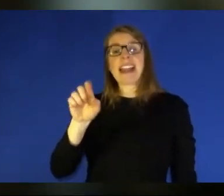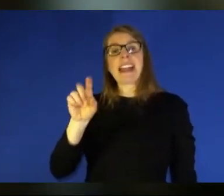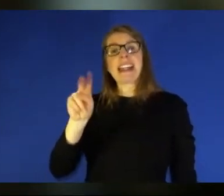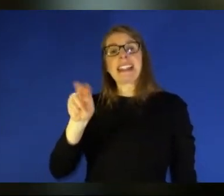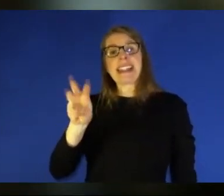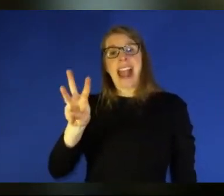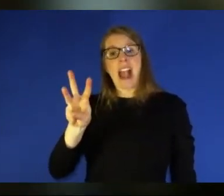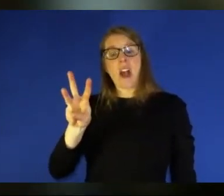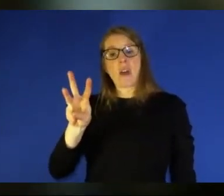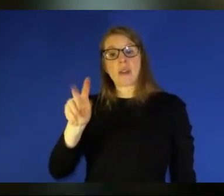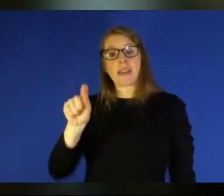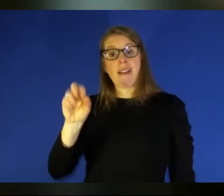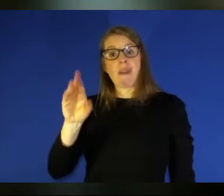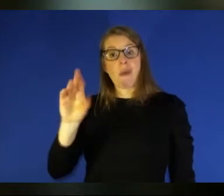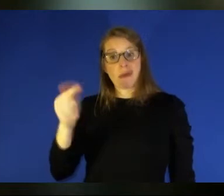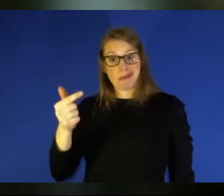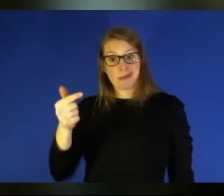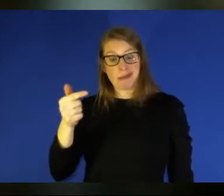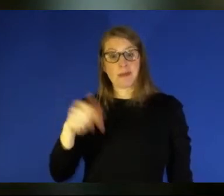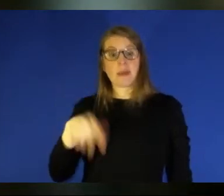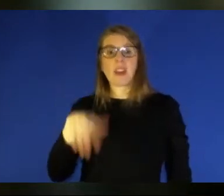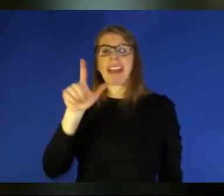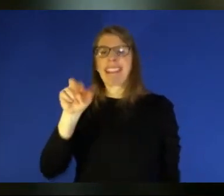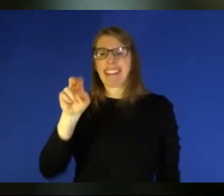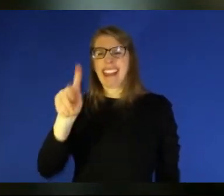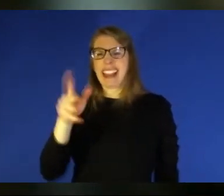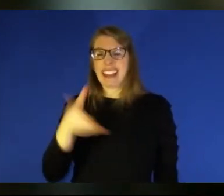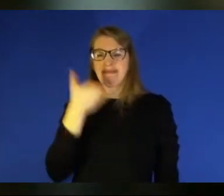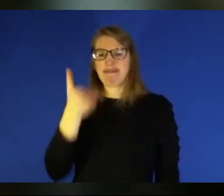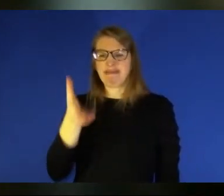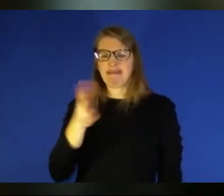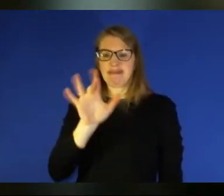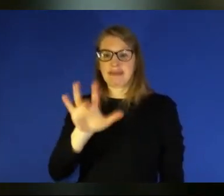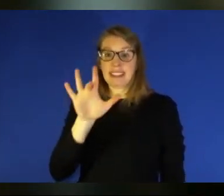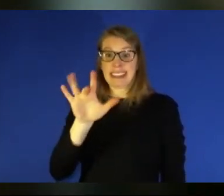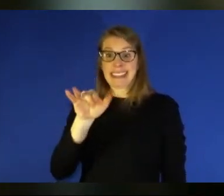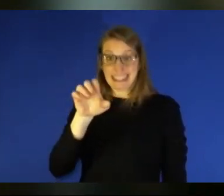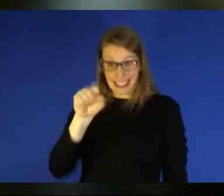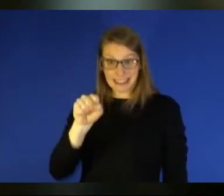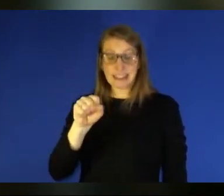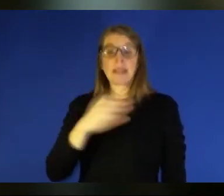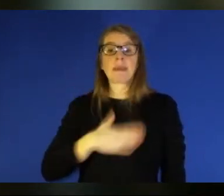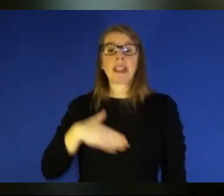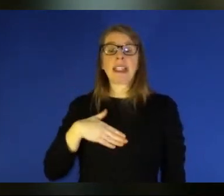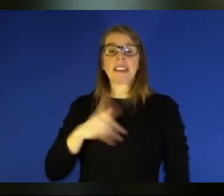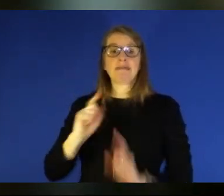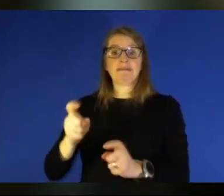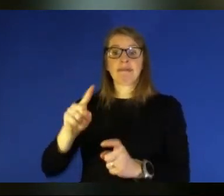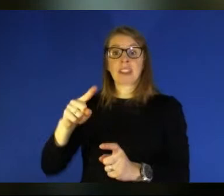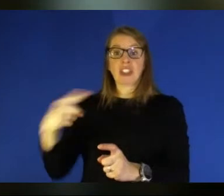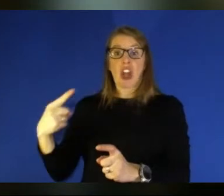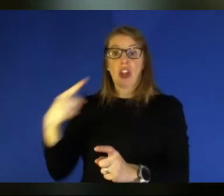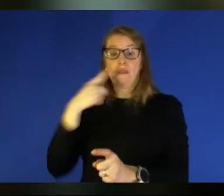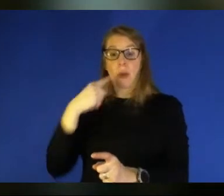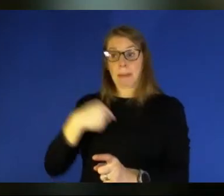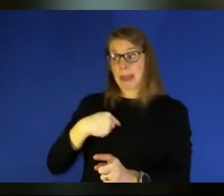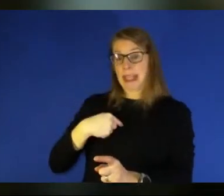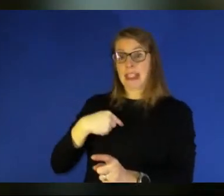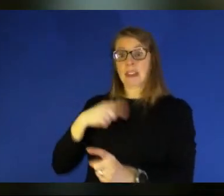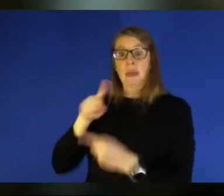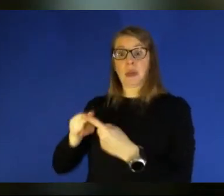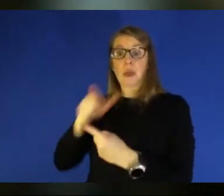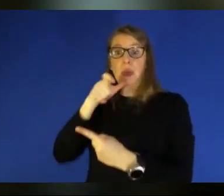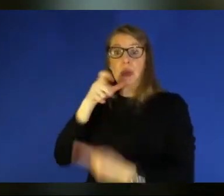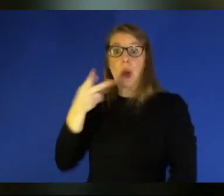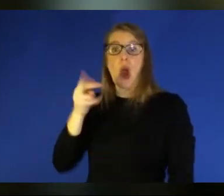savealifenow.org/SaveOneFeedOne. There you're going to find a link that allows you to say, yes, please donate $1 on my behalf to Harvesters, and